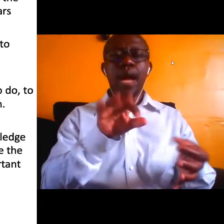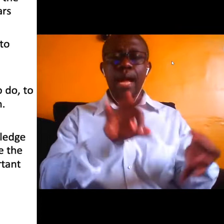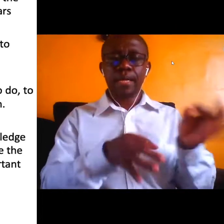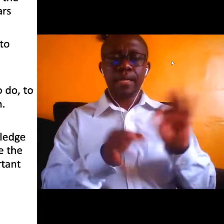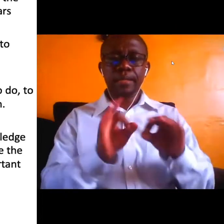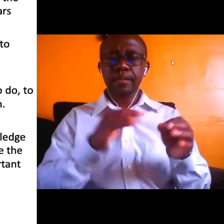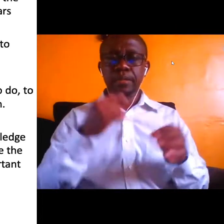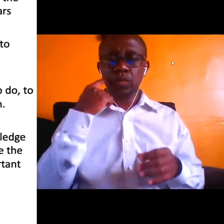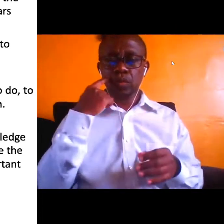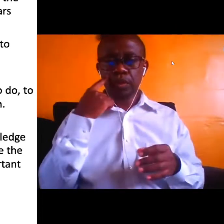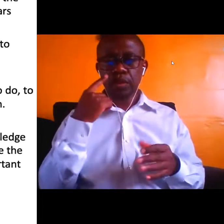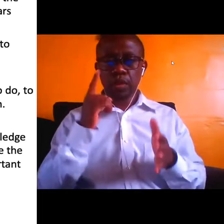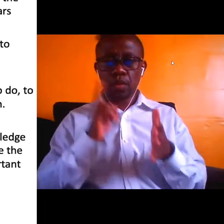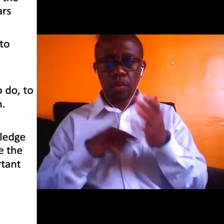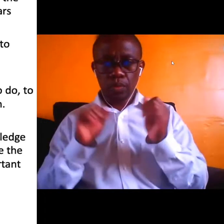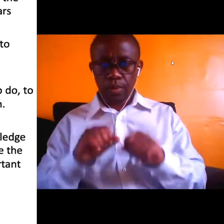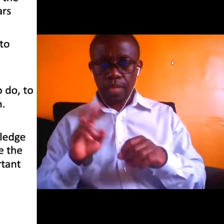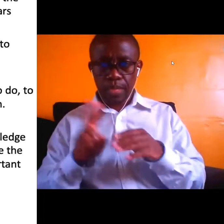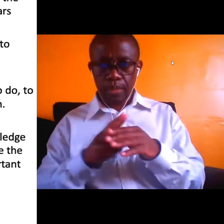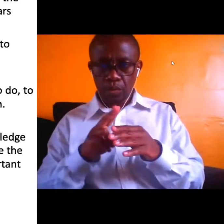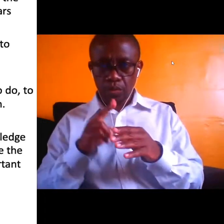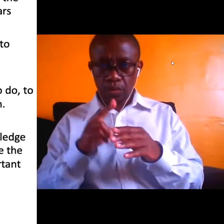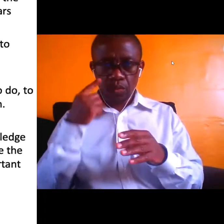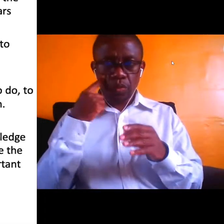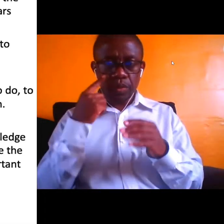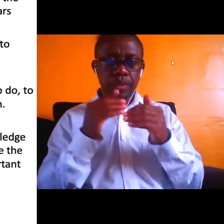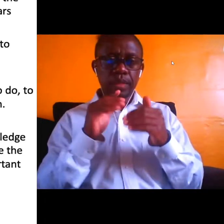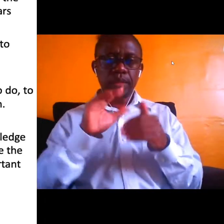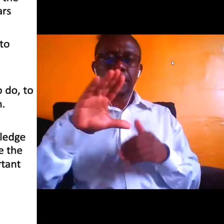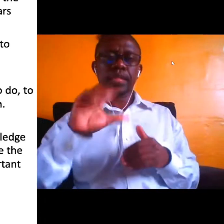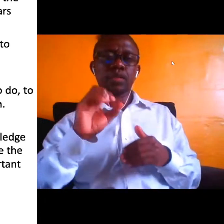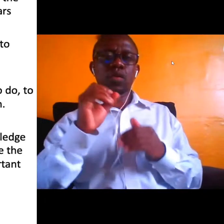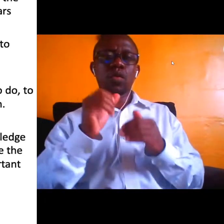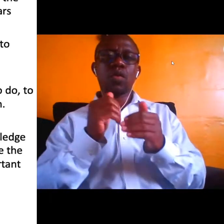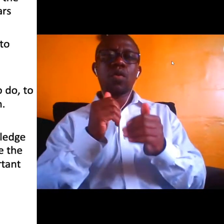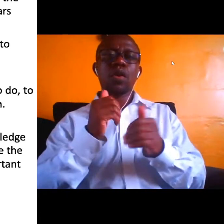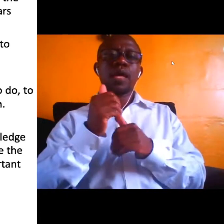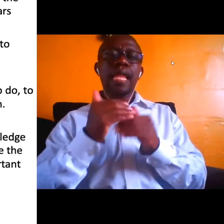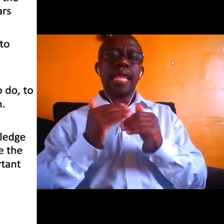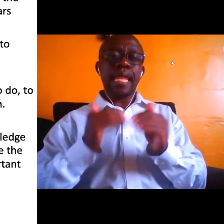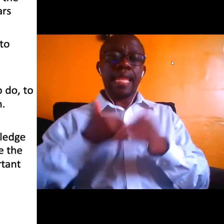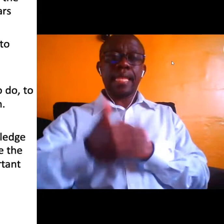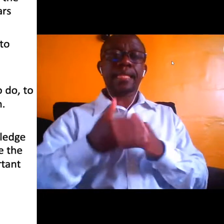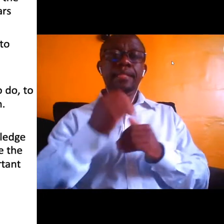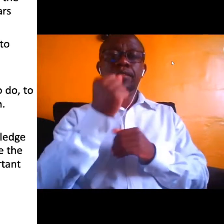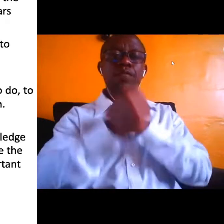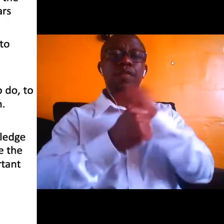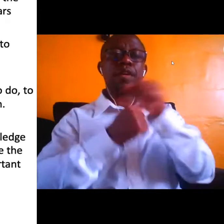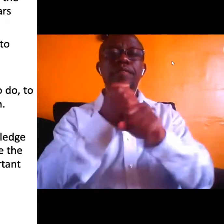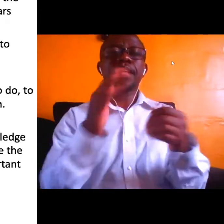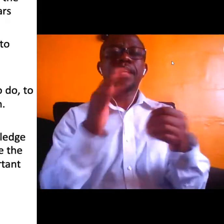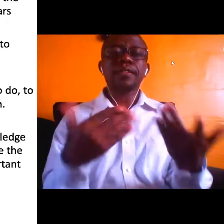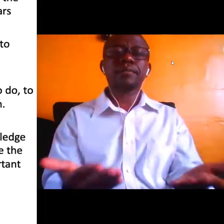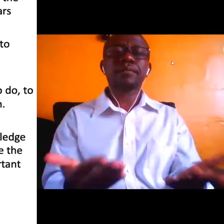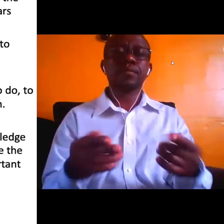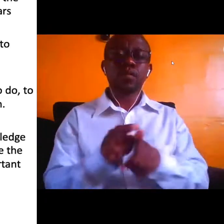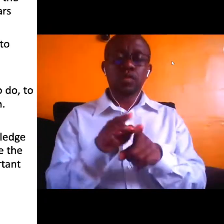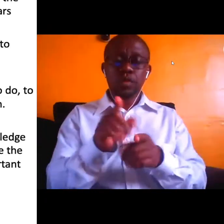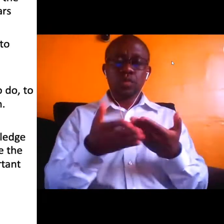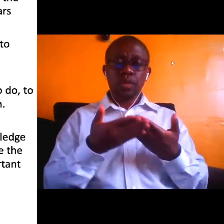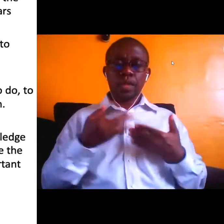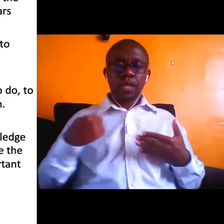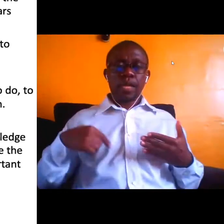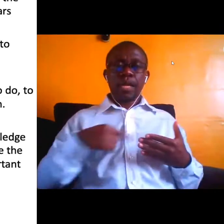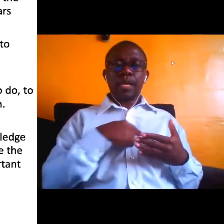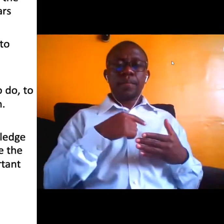to see CSO Forum in the next 5 years. That will be in terms of our strategic goal, that will be in terms of our vision and